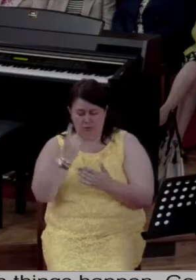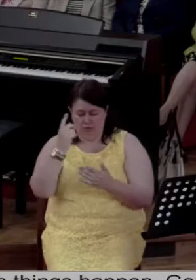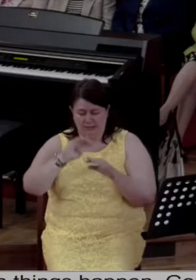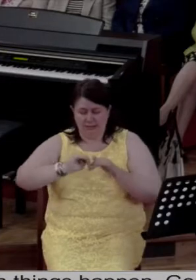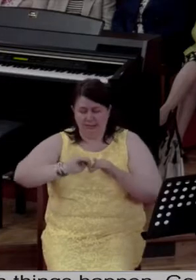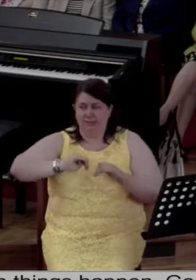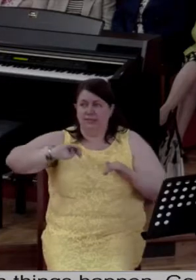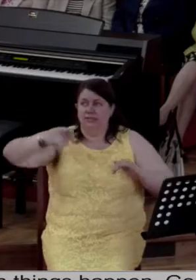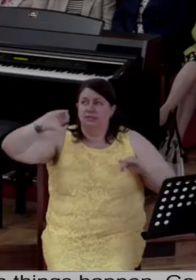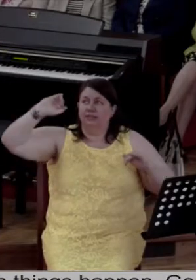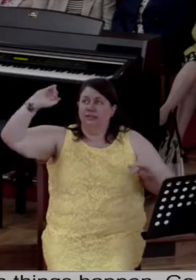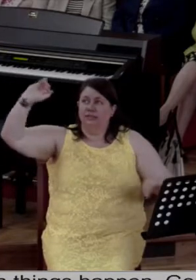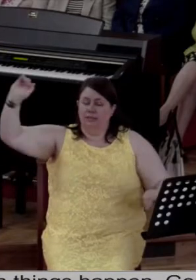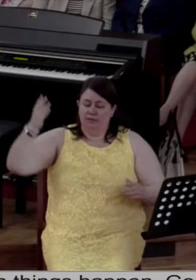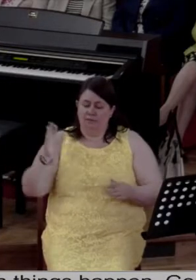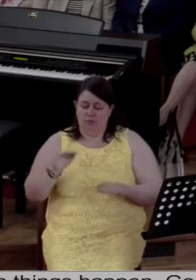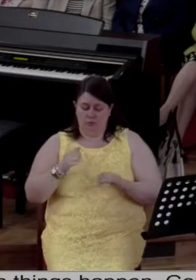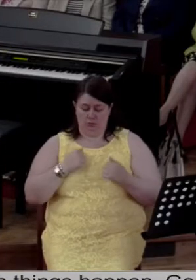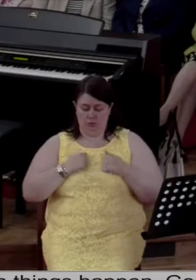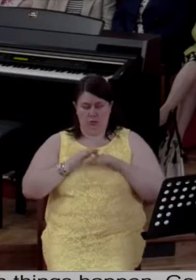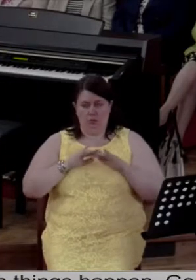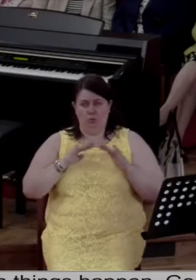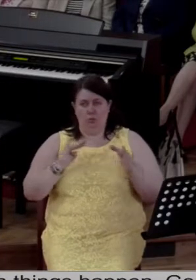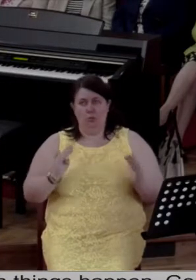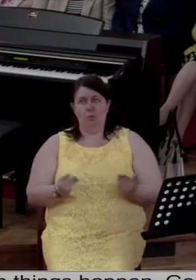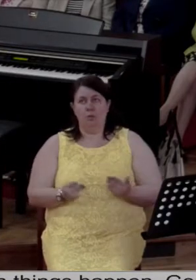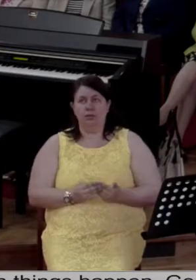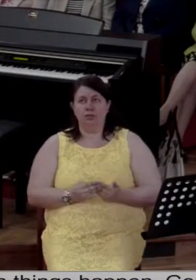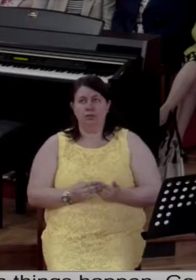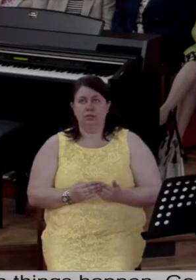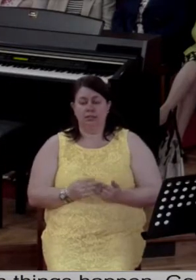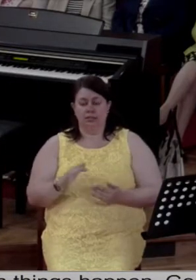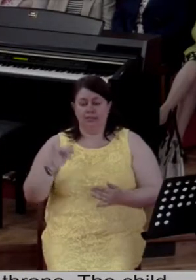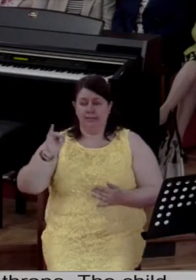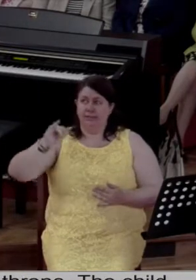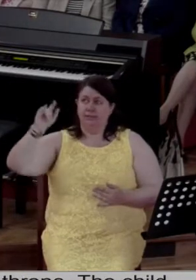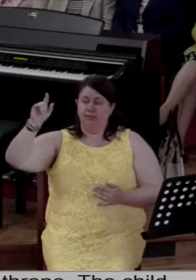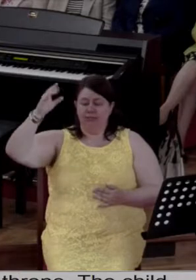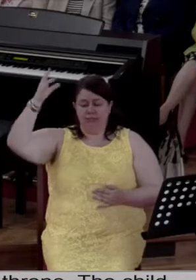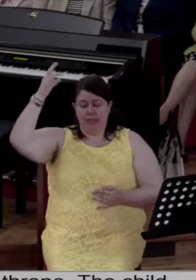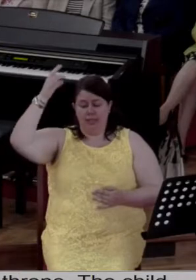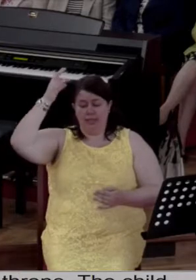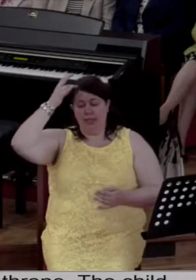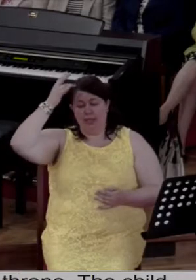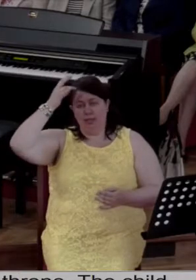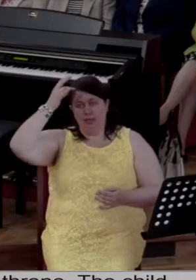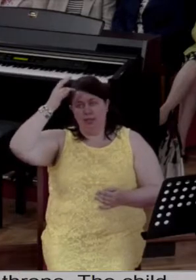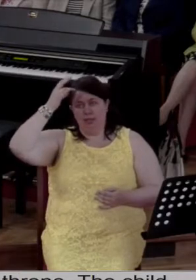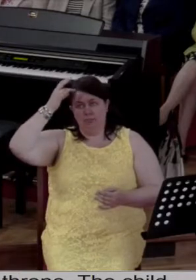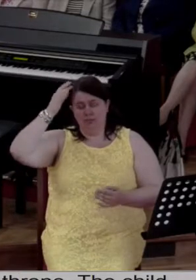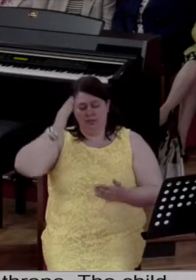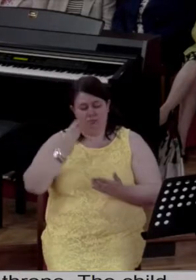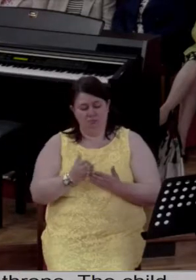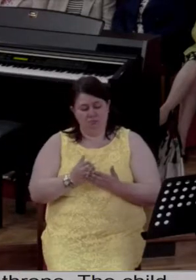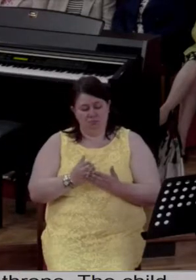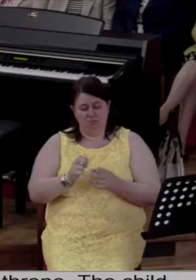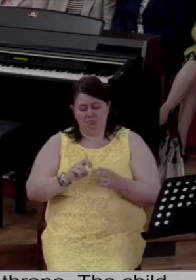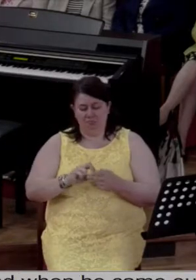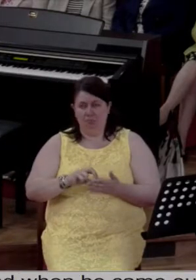separated from what's happening in our world. Yes, he's king, but he's an